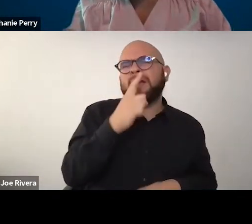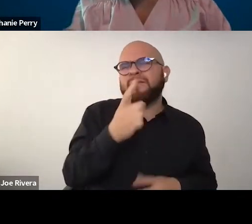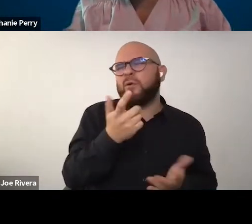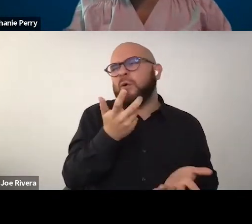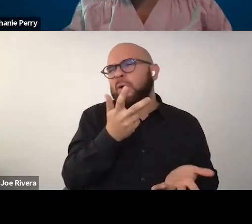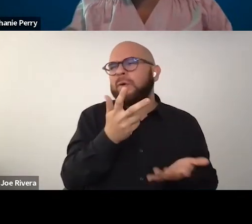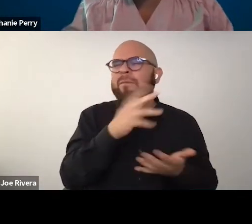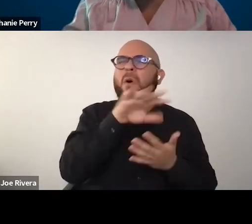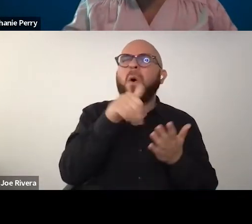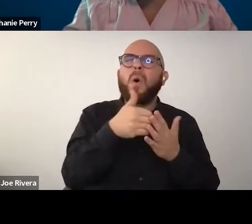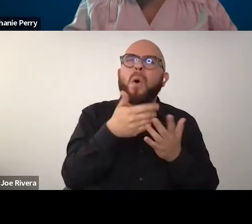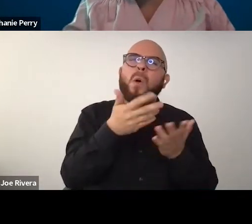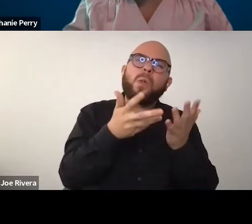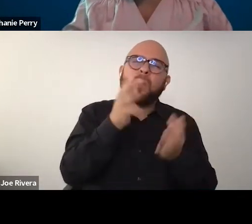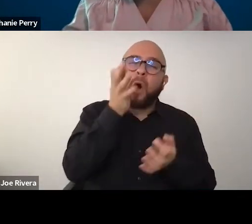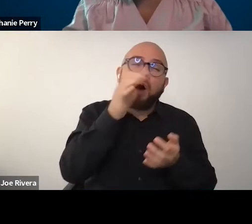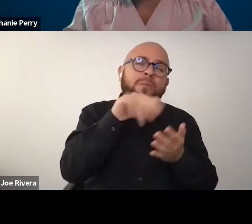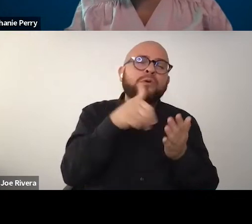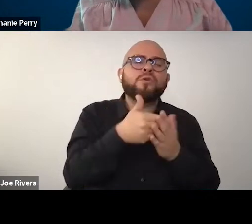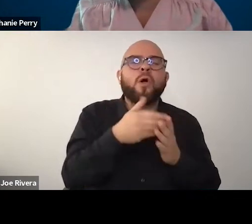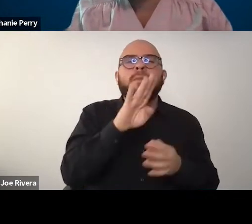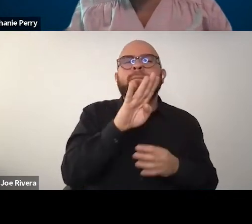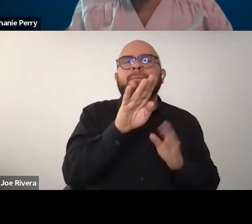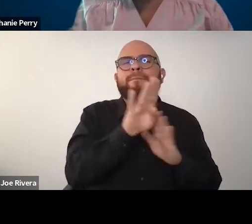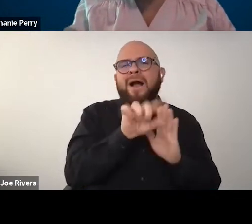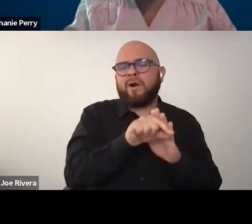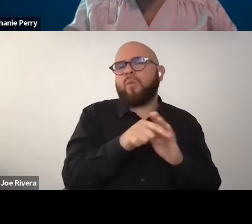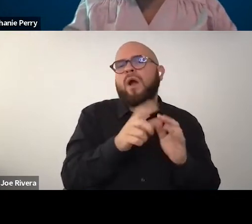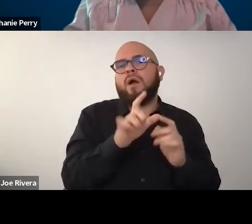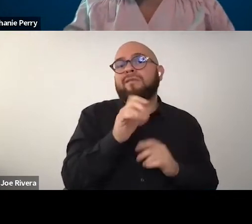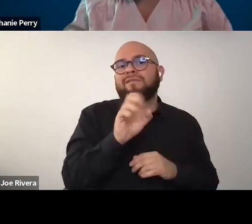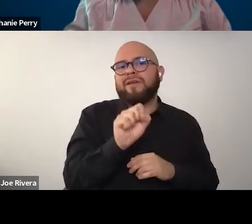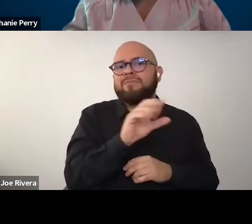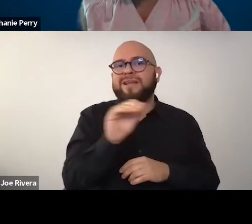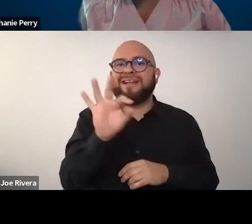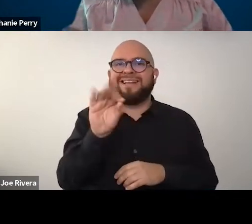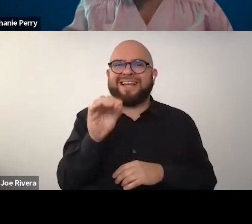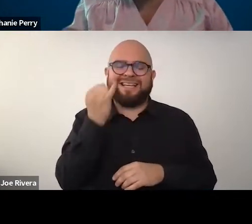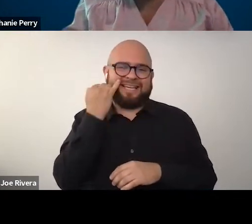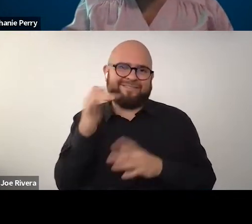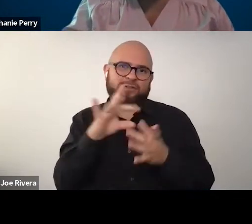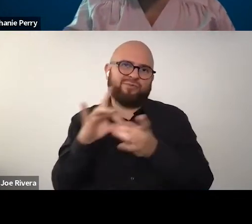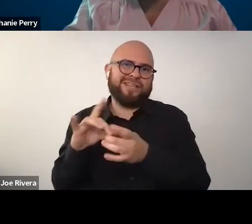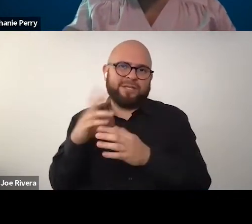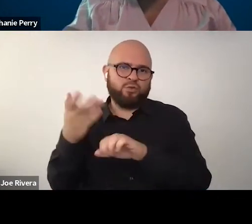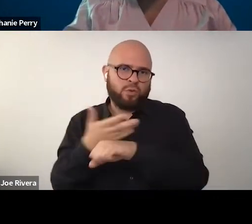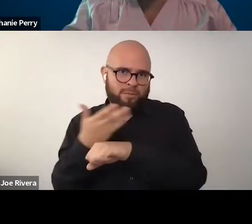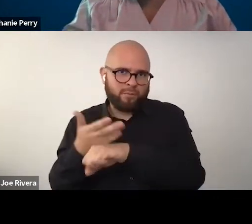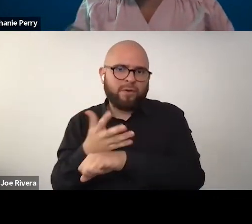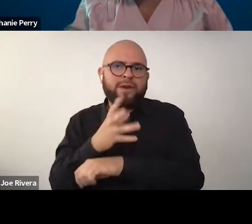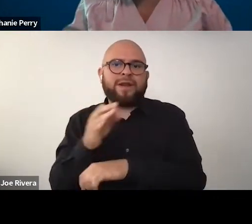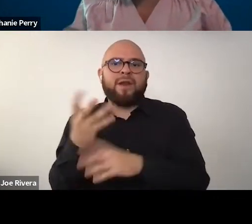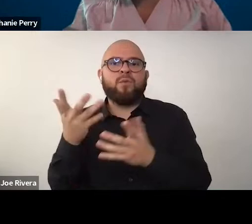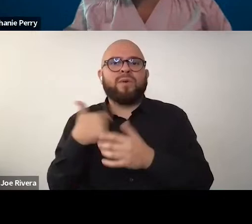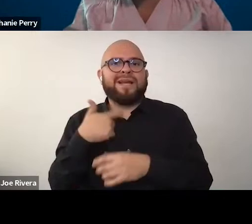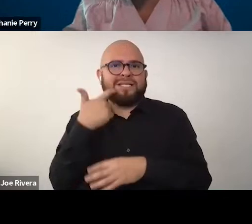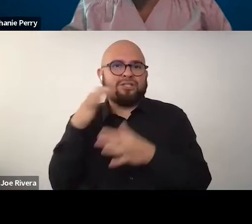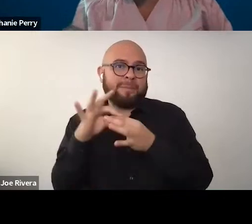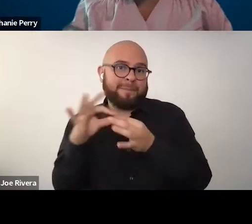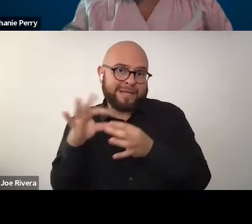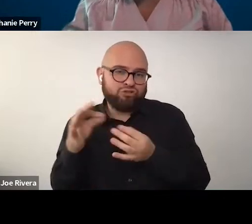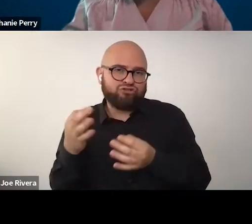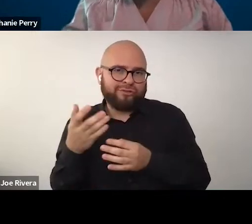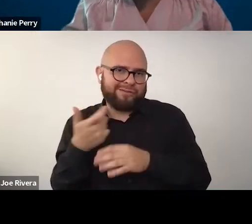background claims, 90 days if it's in connection with an upgrade, and as we just talked about previously, if it's